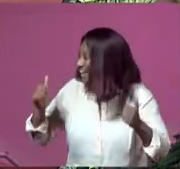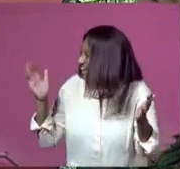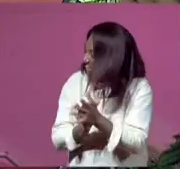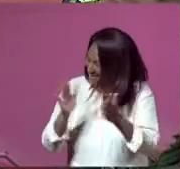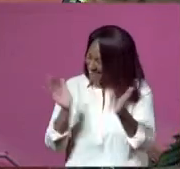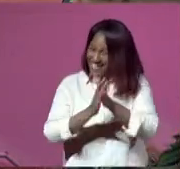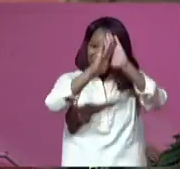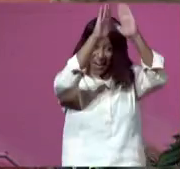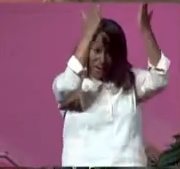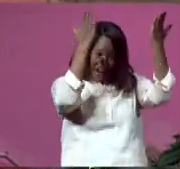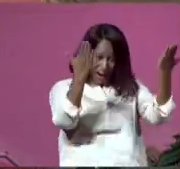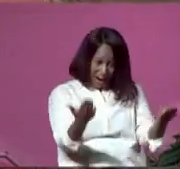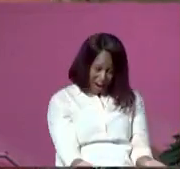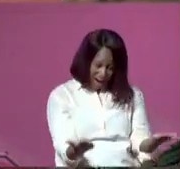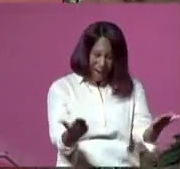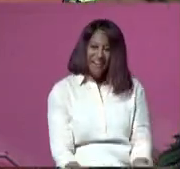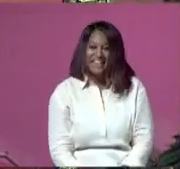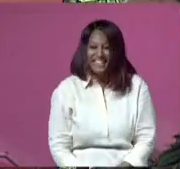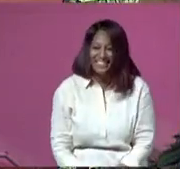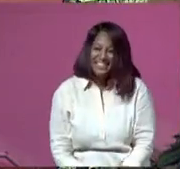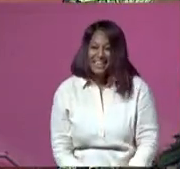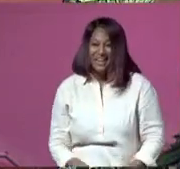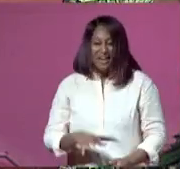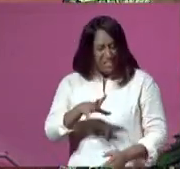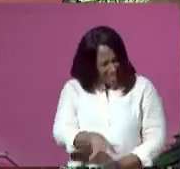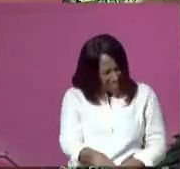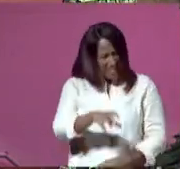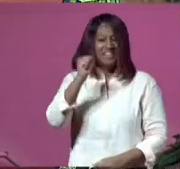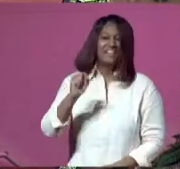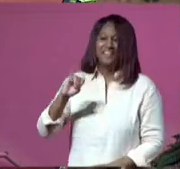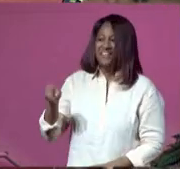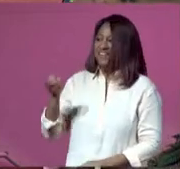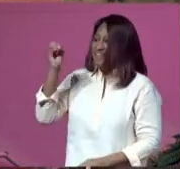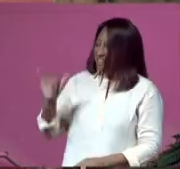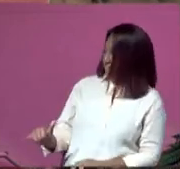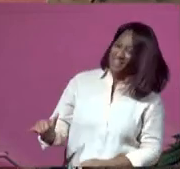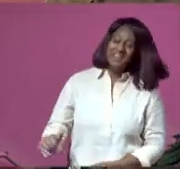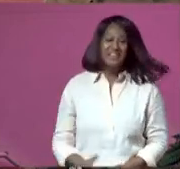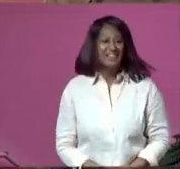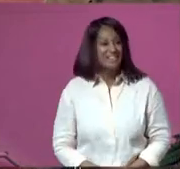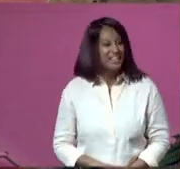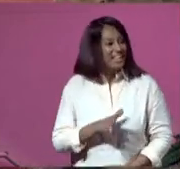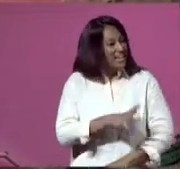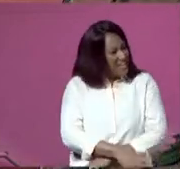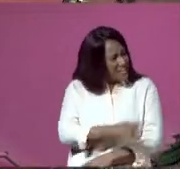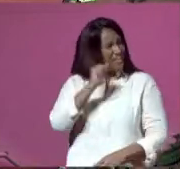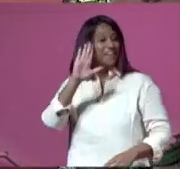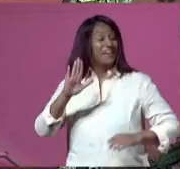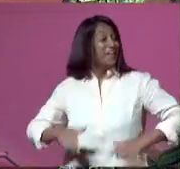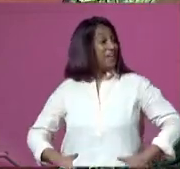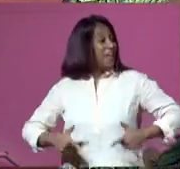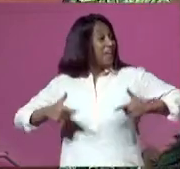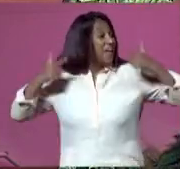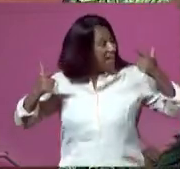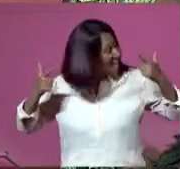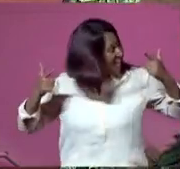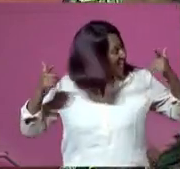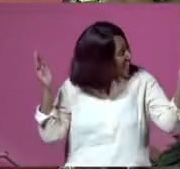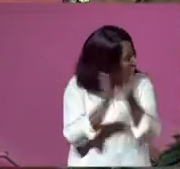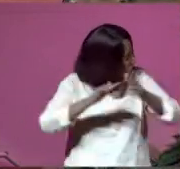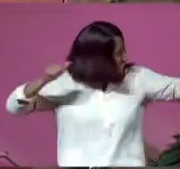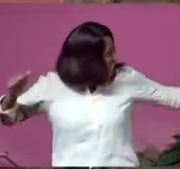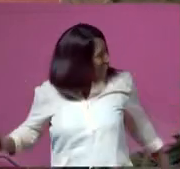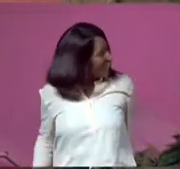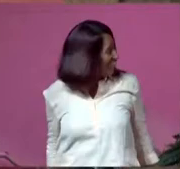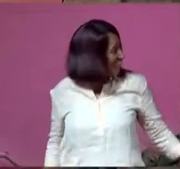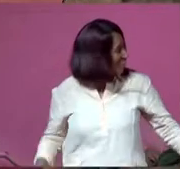down, pick up your joy, put the water pot down, pick up your life, put the water pot down.